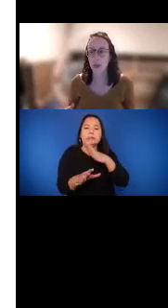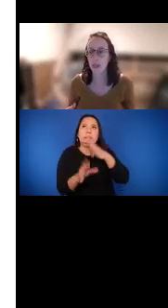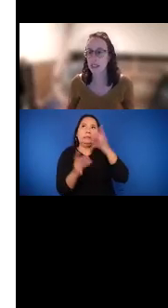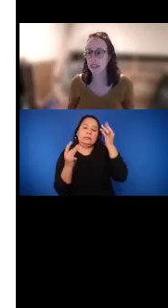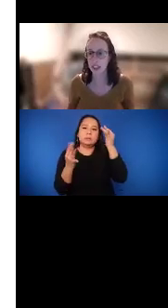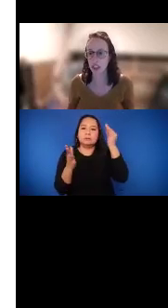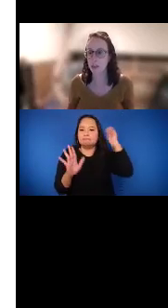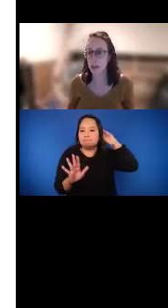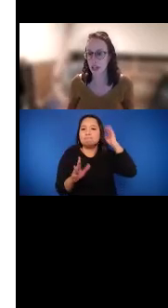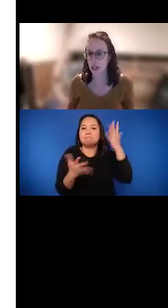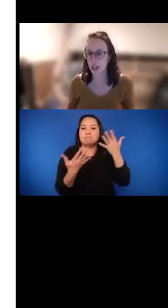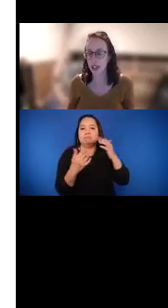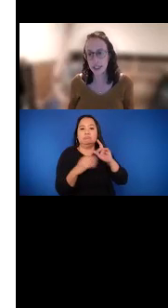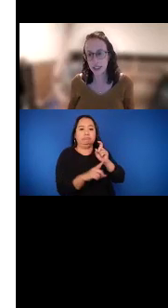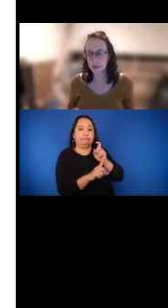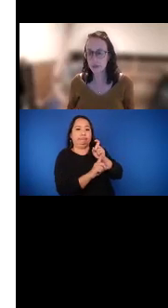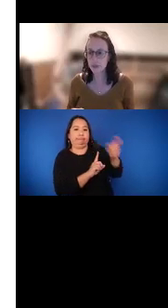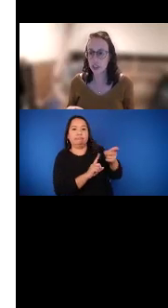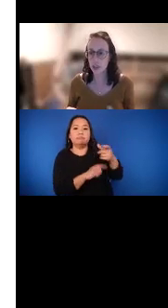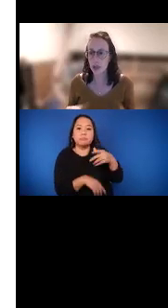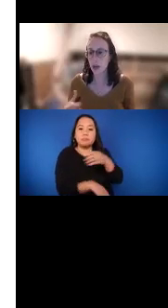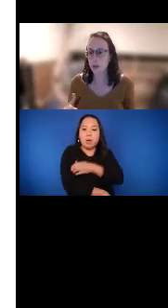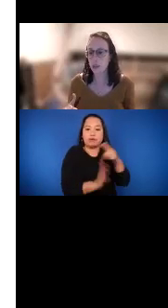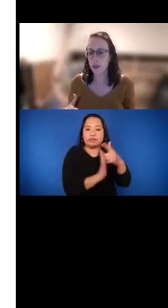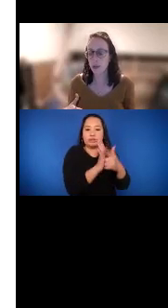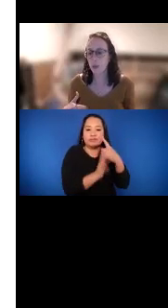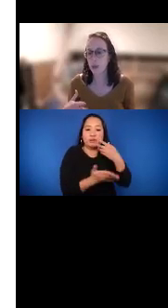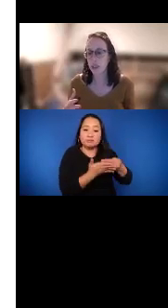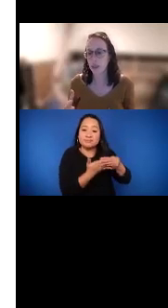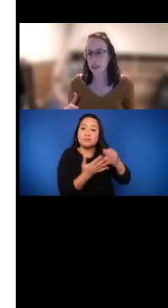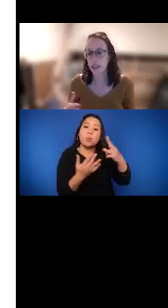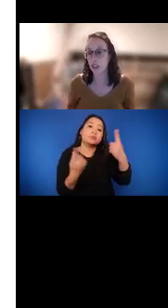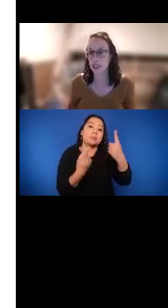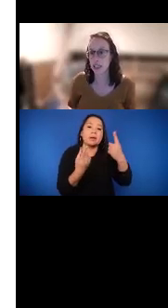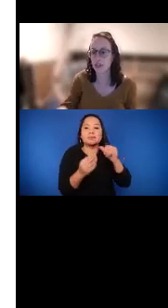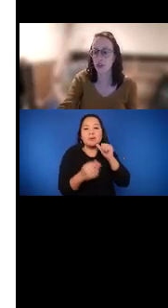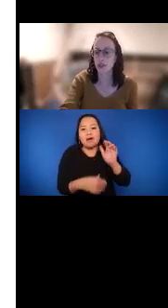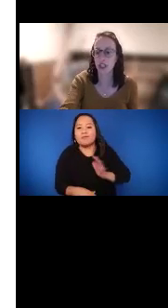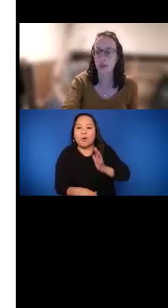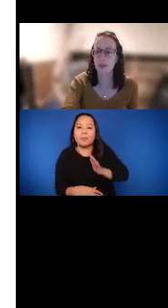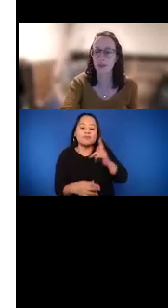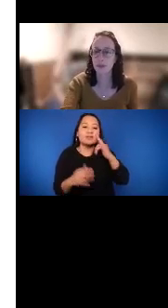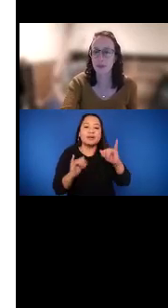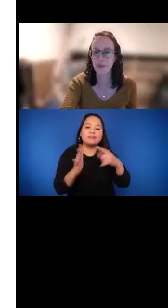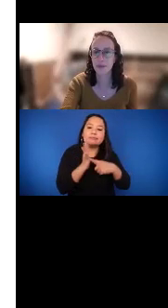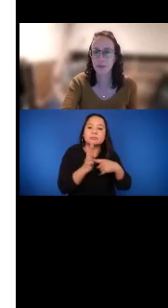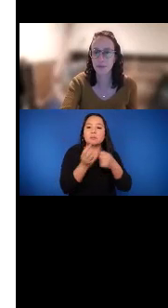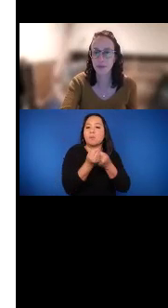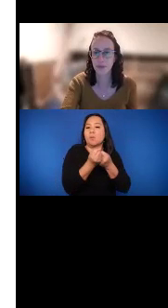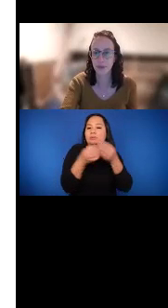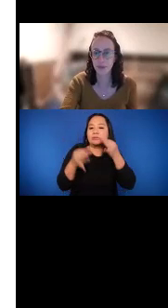a supported decision maker to help you with those decisions in the future.